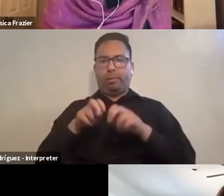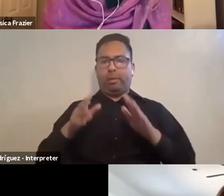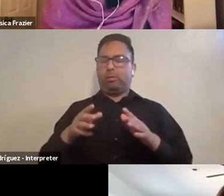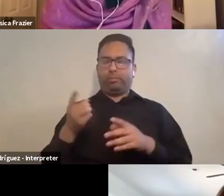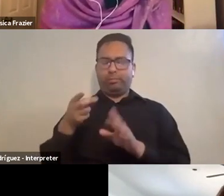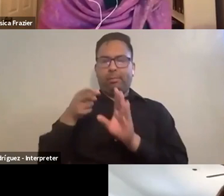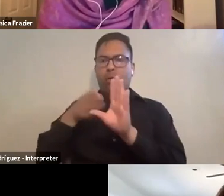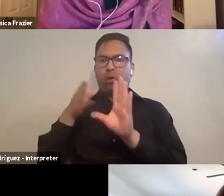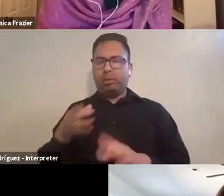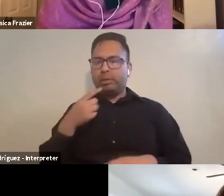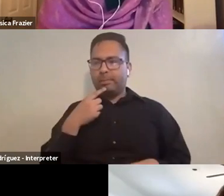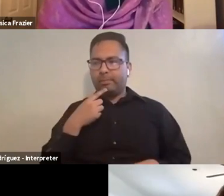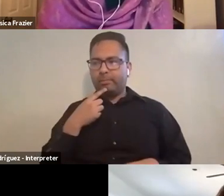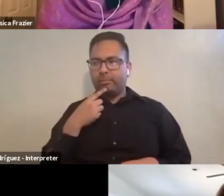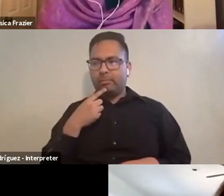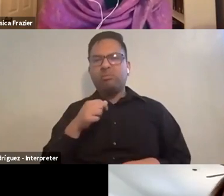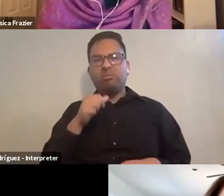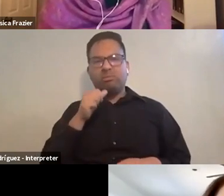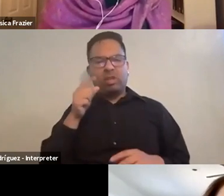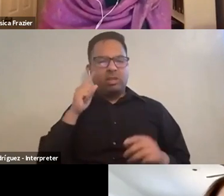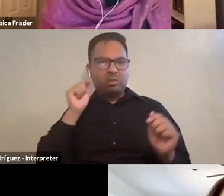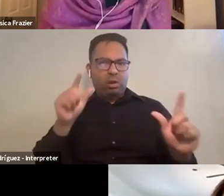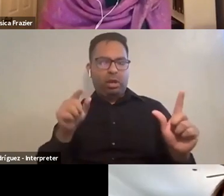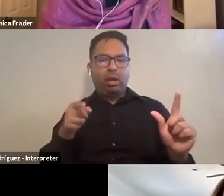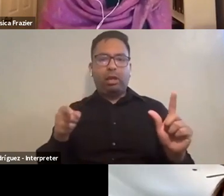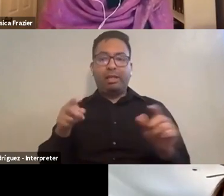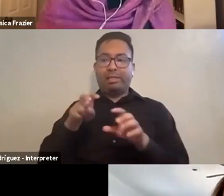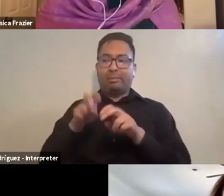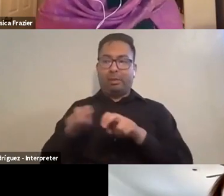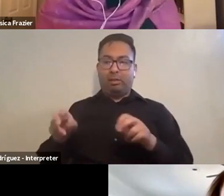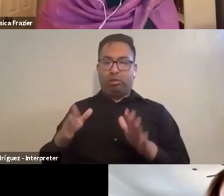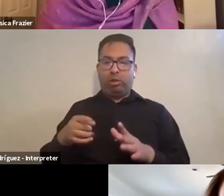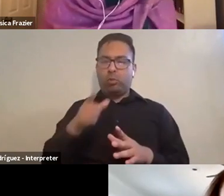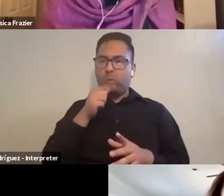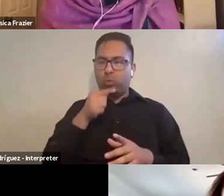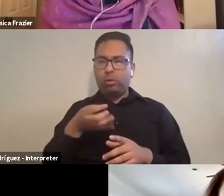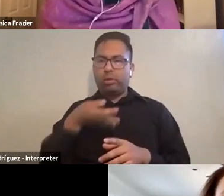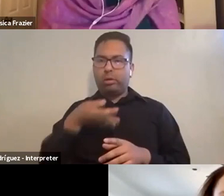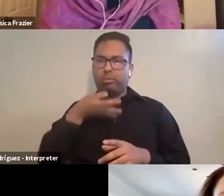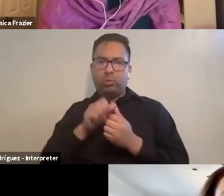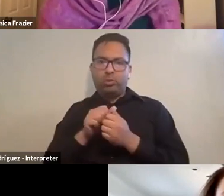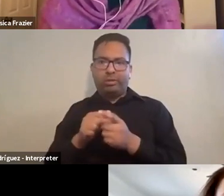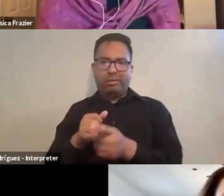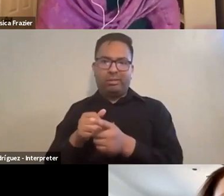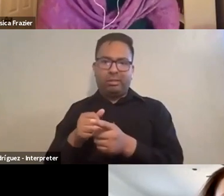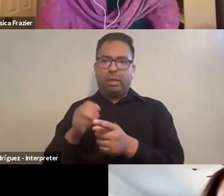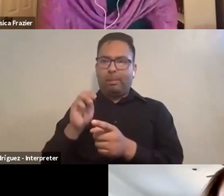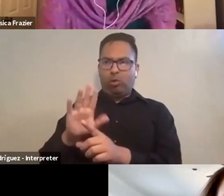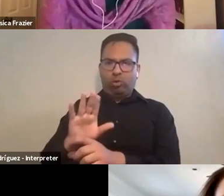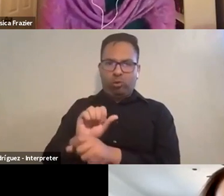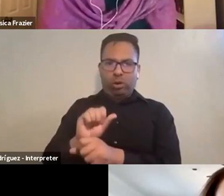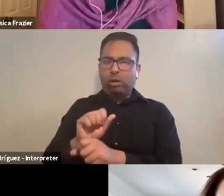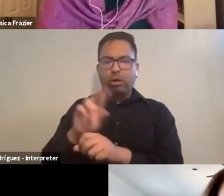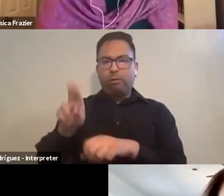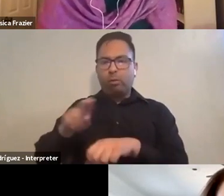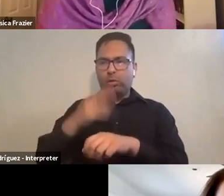asked us, it's not surprising that the panelists who are specialists in domains inhabited by Margaret are of course very familiar with Margaret and